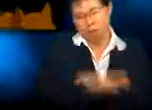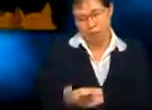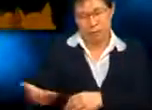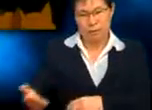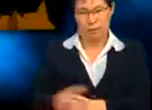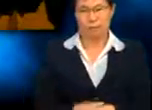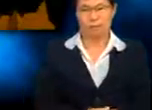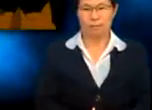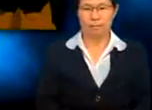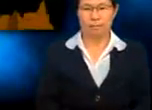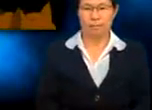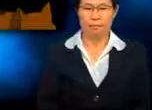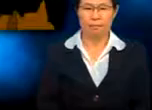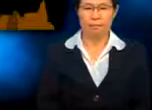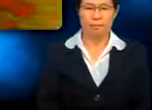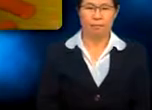things.